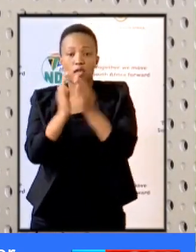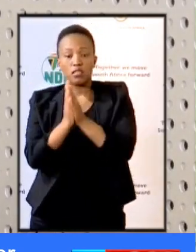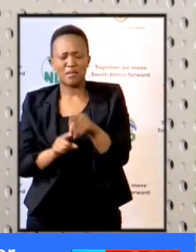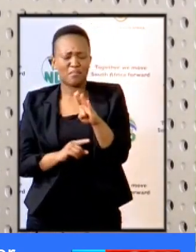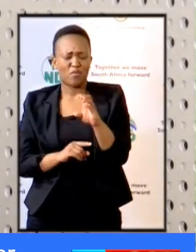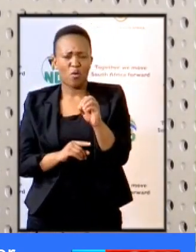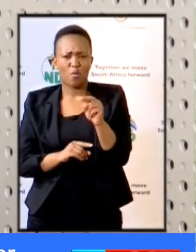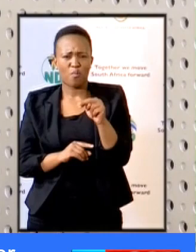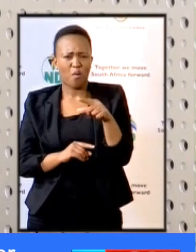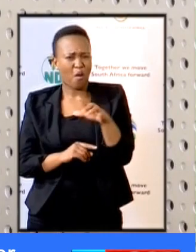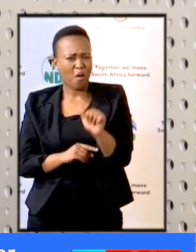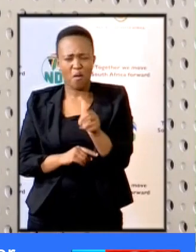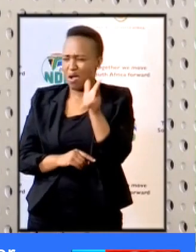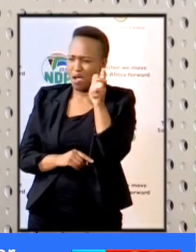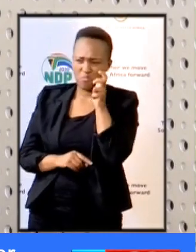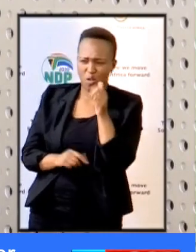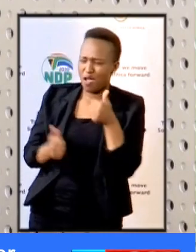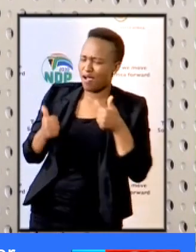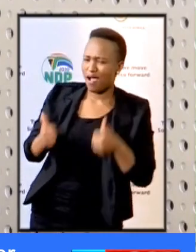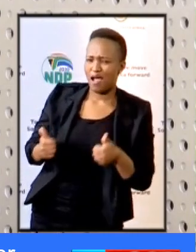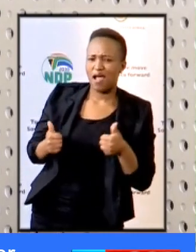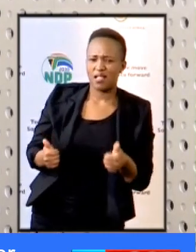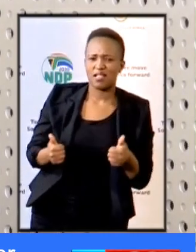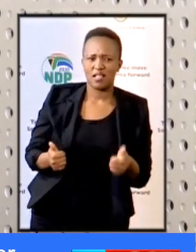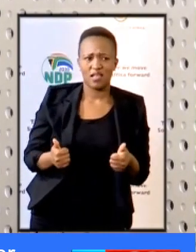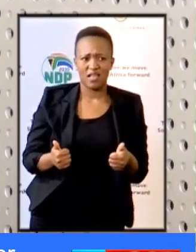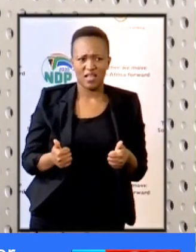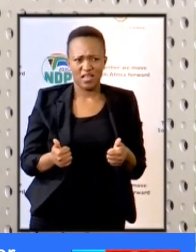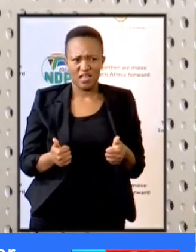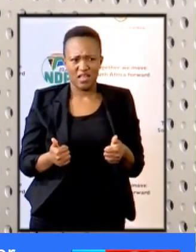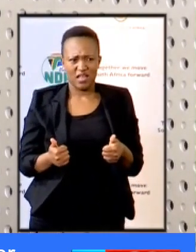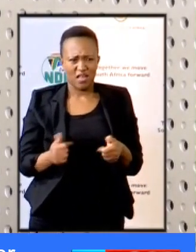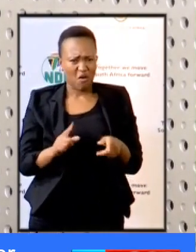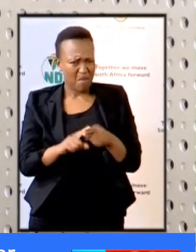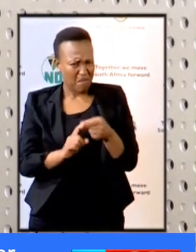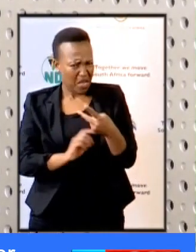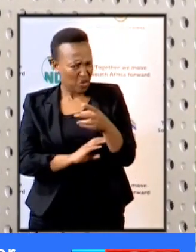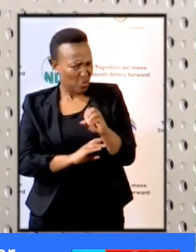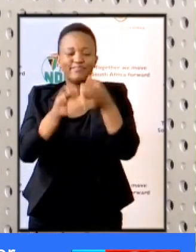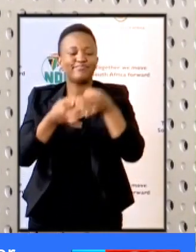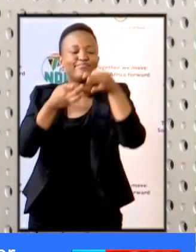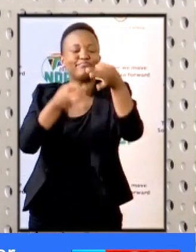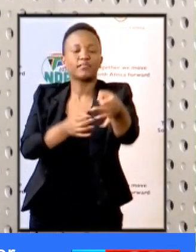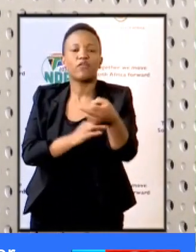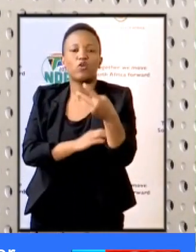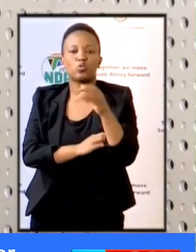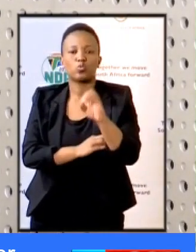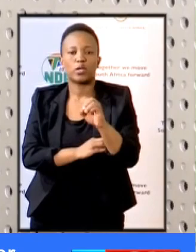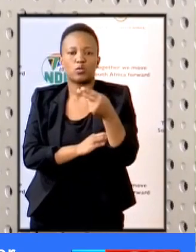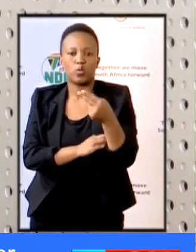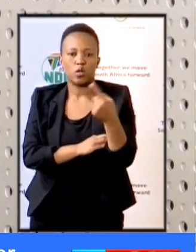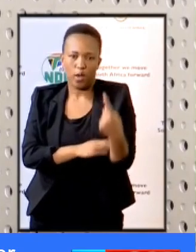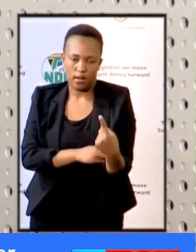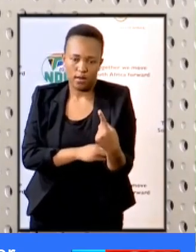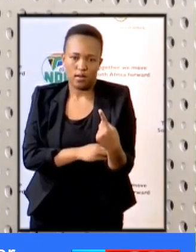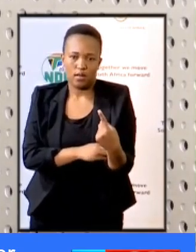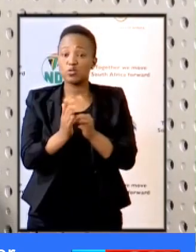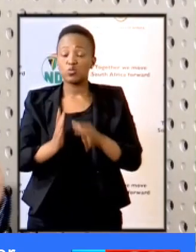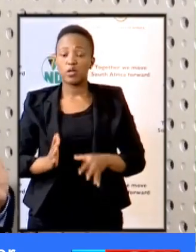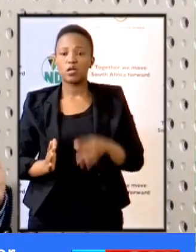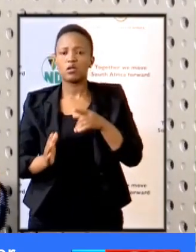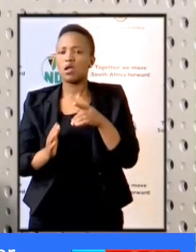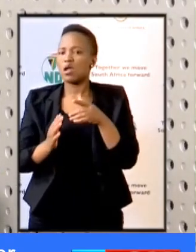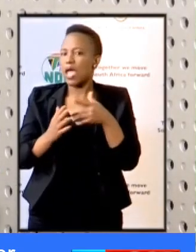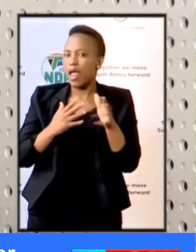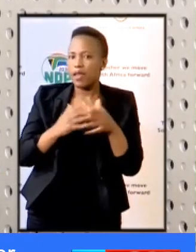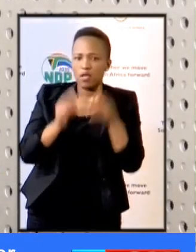nobonga angimzwanga kahle hle ukuthi uthini noma mhlawumbe bekhuluma ngalento ka21, hoping that no